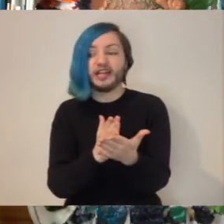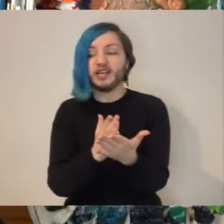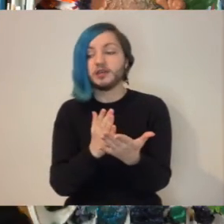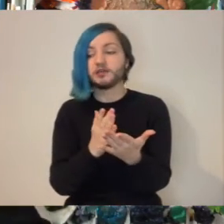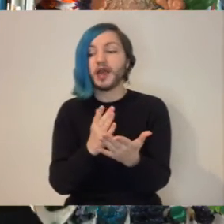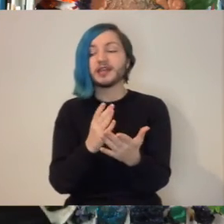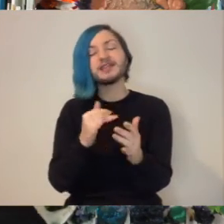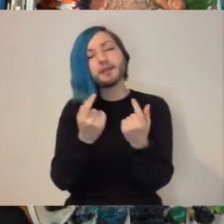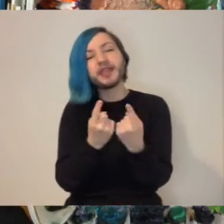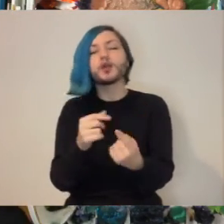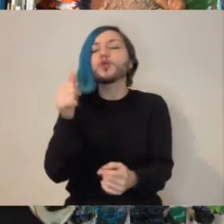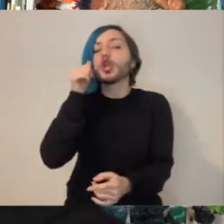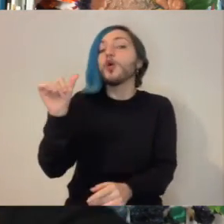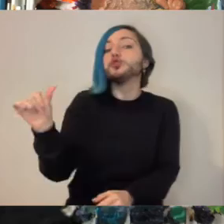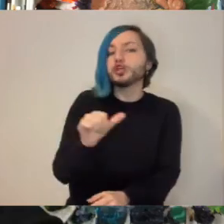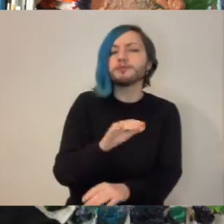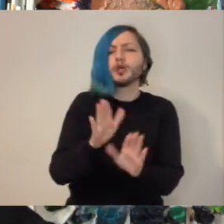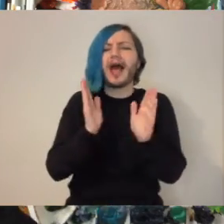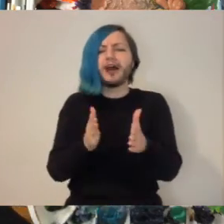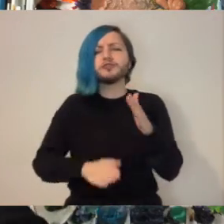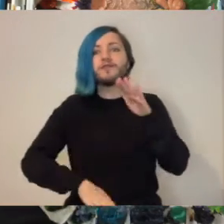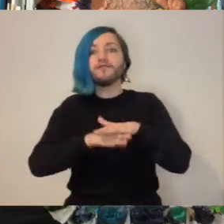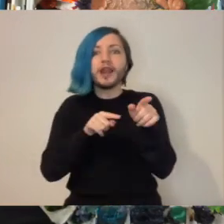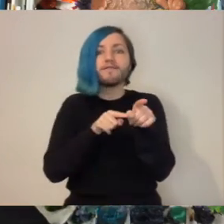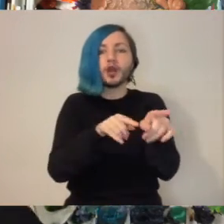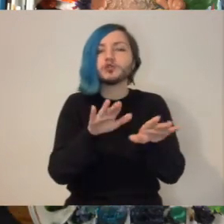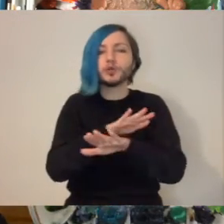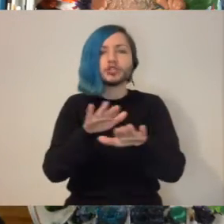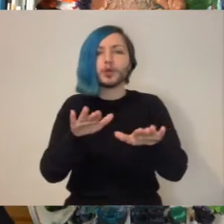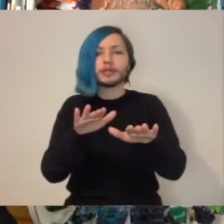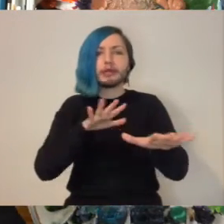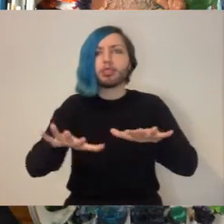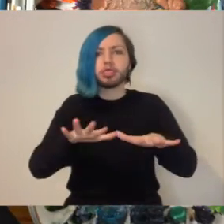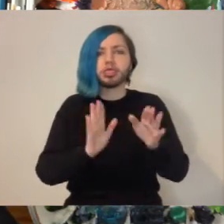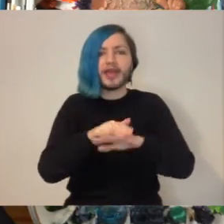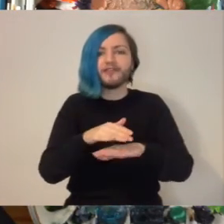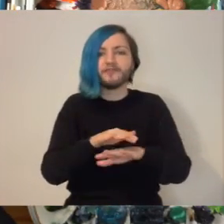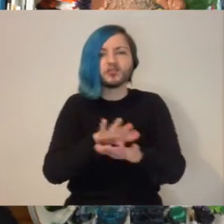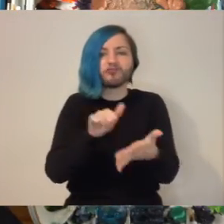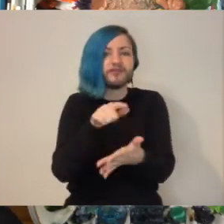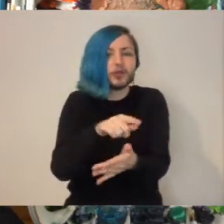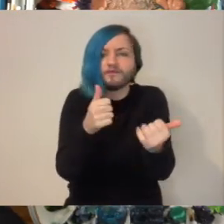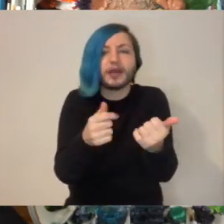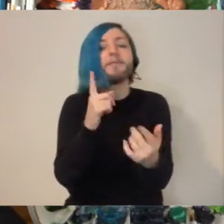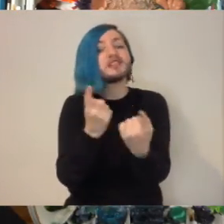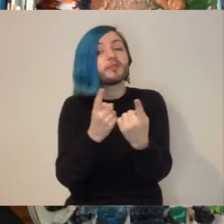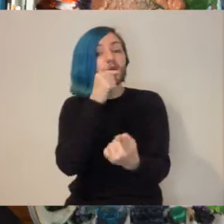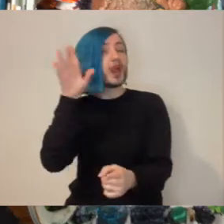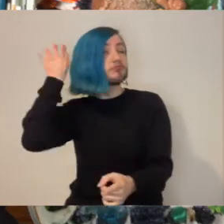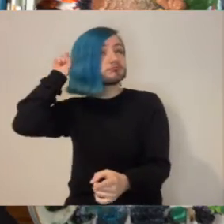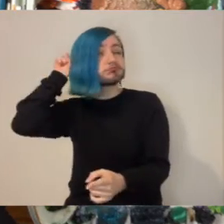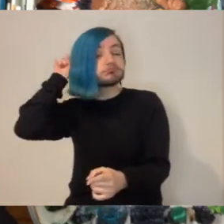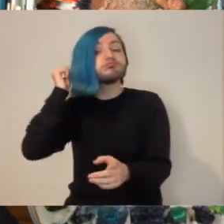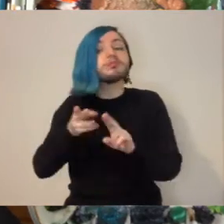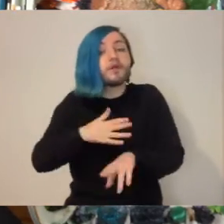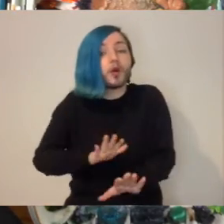thumb is, and it's something you should kind of know, but you don't have to be completely guided by, so don't get freaked out about this. It's just something that you can